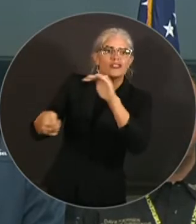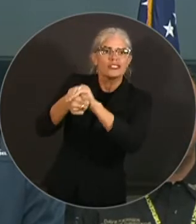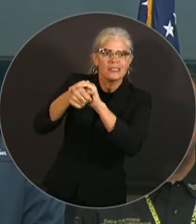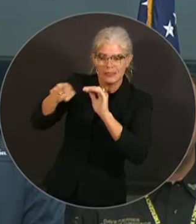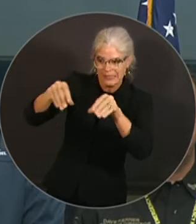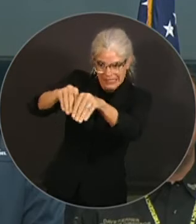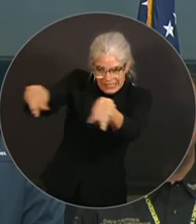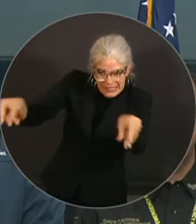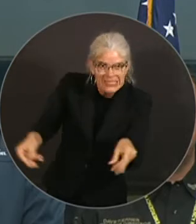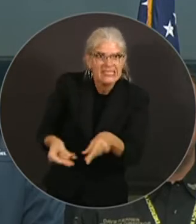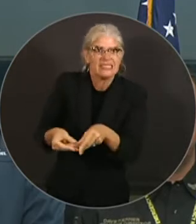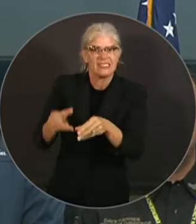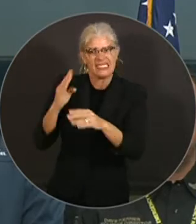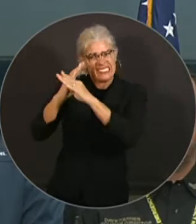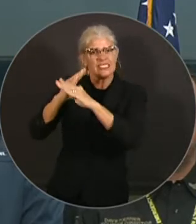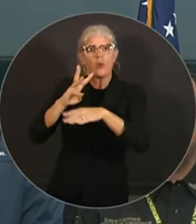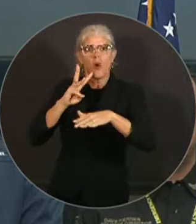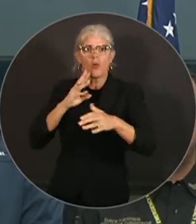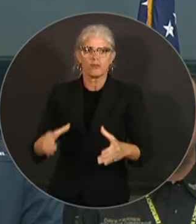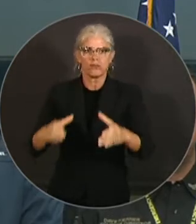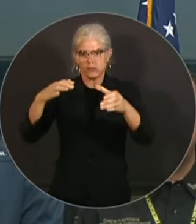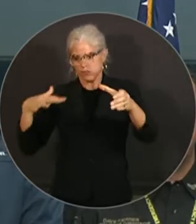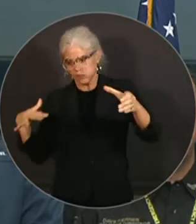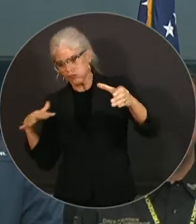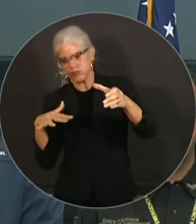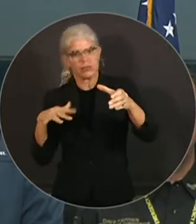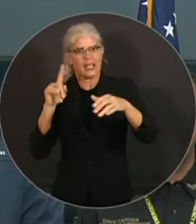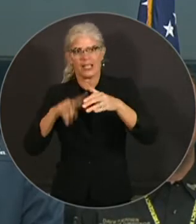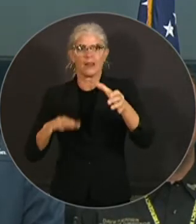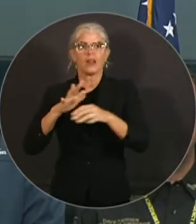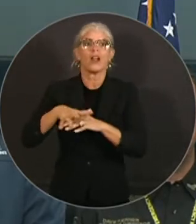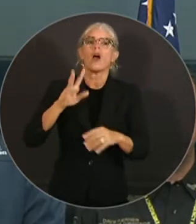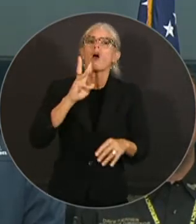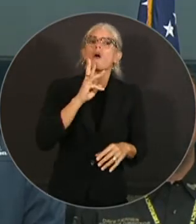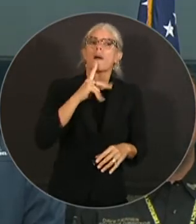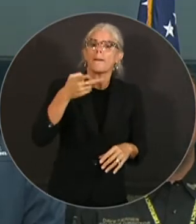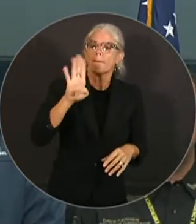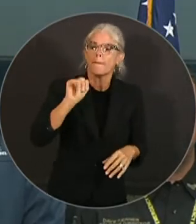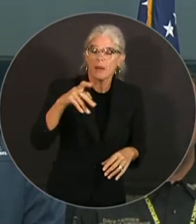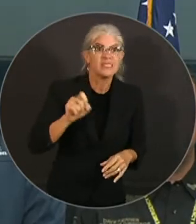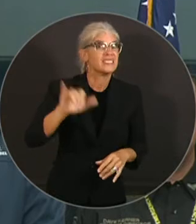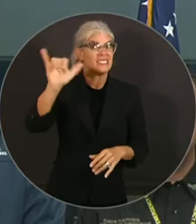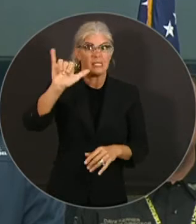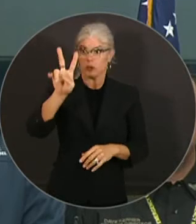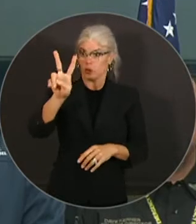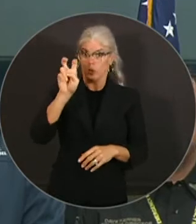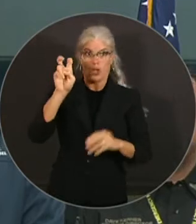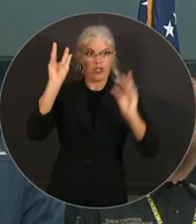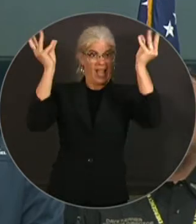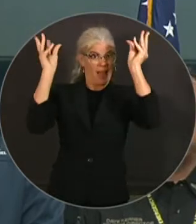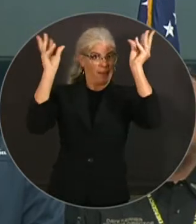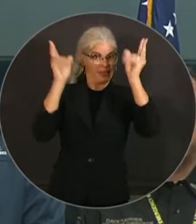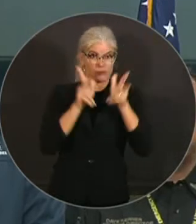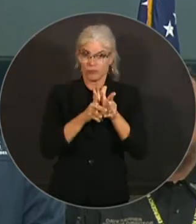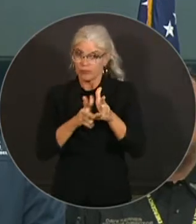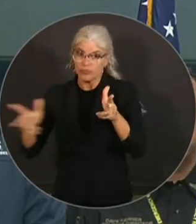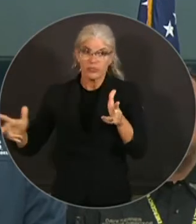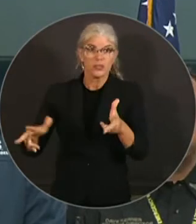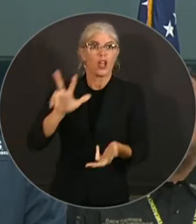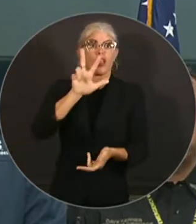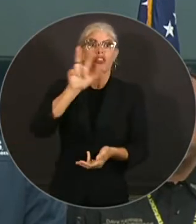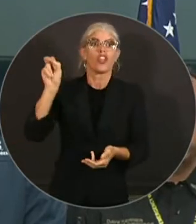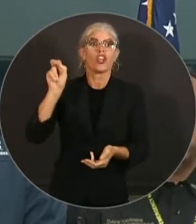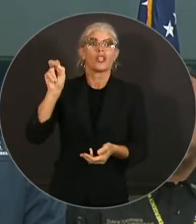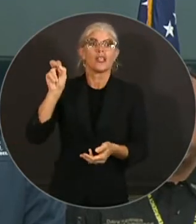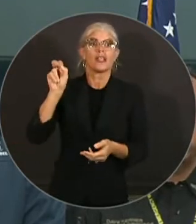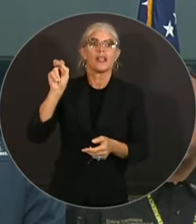in areas that have asked for that. More than 200 ambulances and more than 30 paratransits are in Central Florida, ready